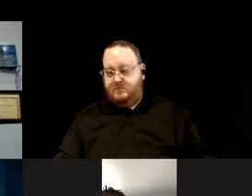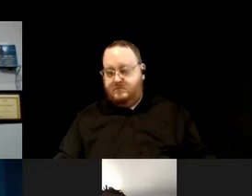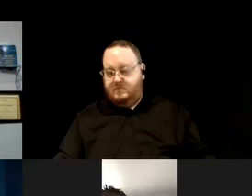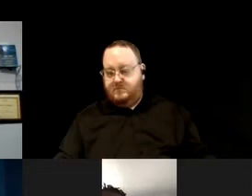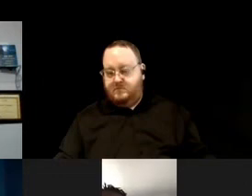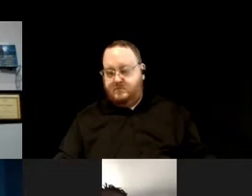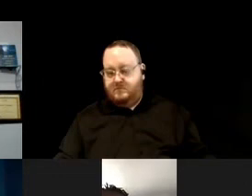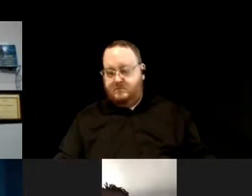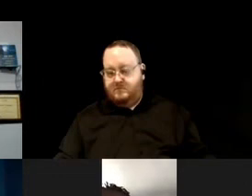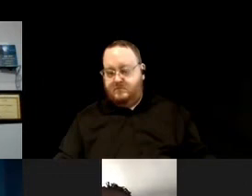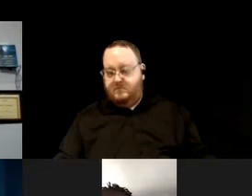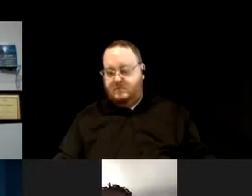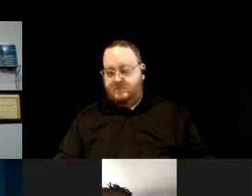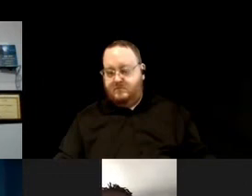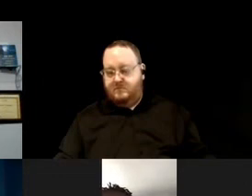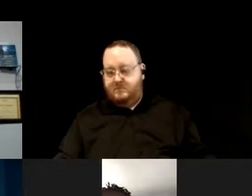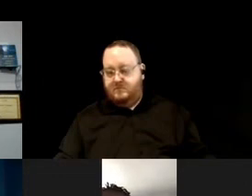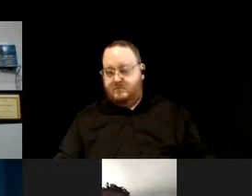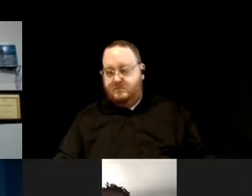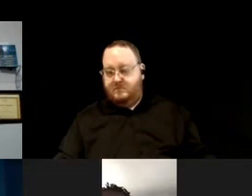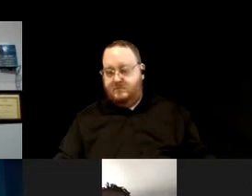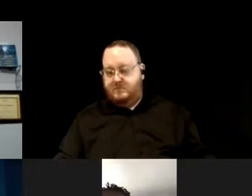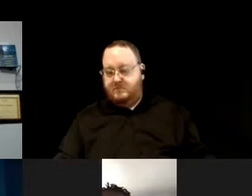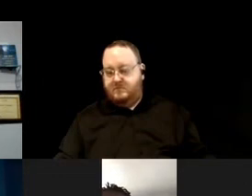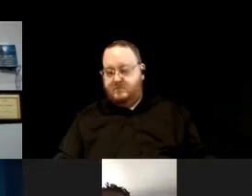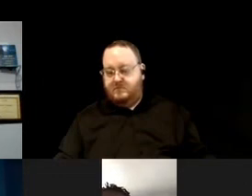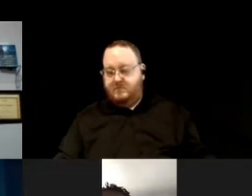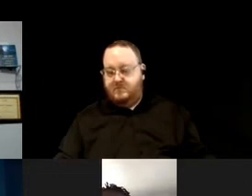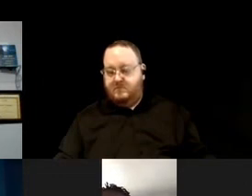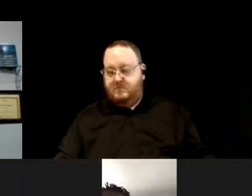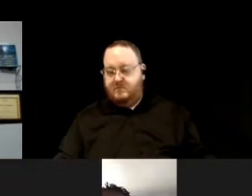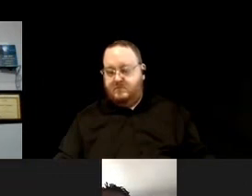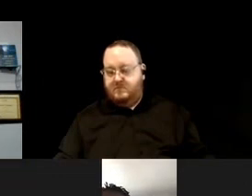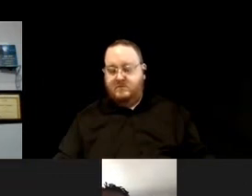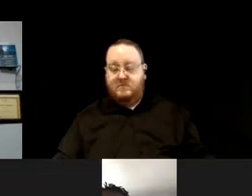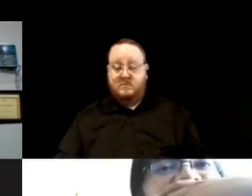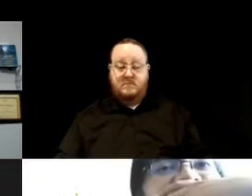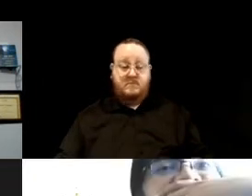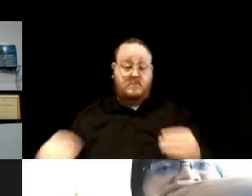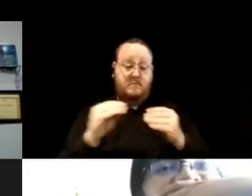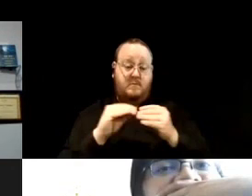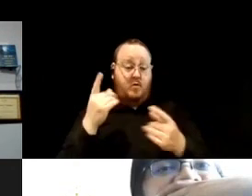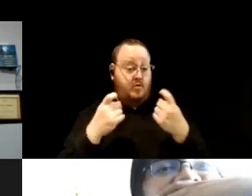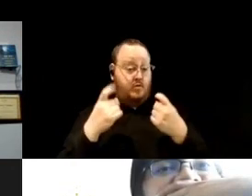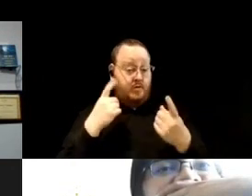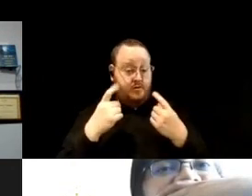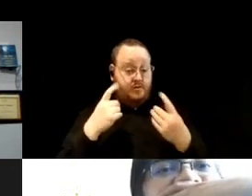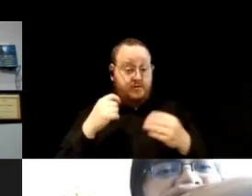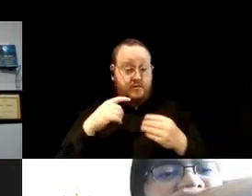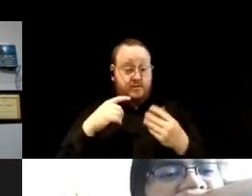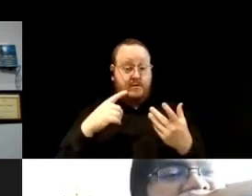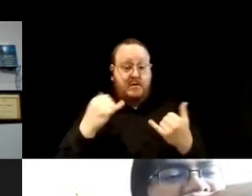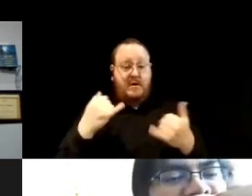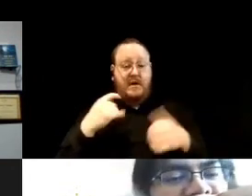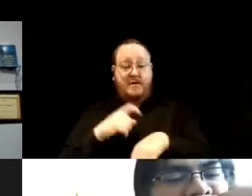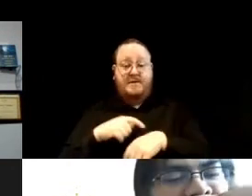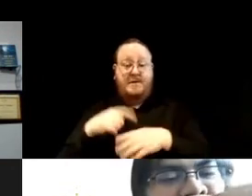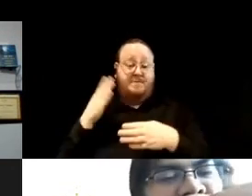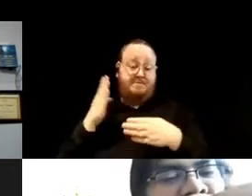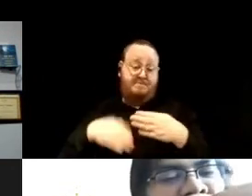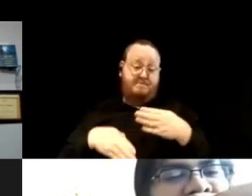Okay. Anybody else have any questions? We're about the end of our time, so